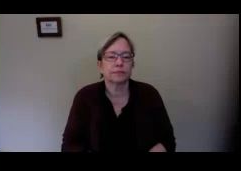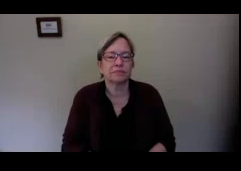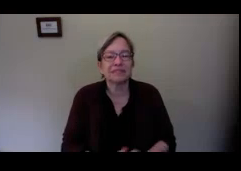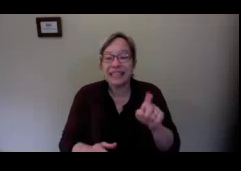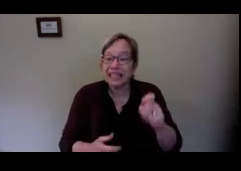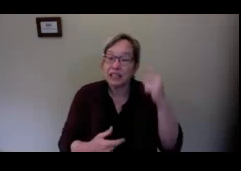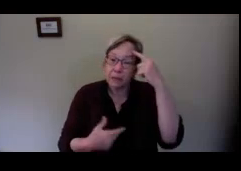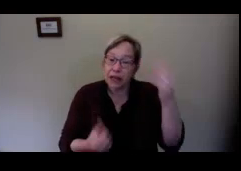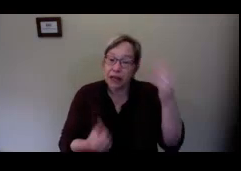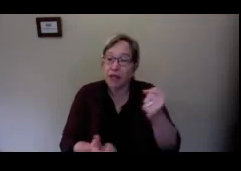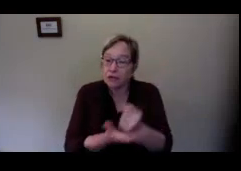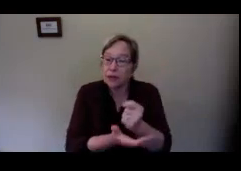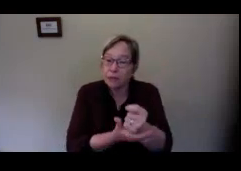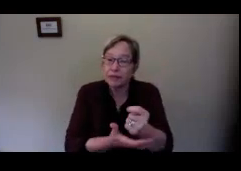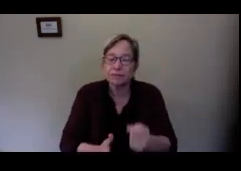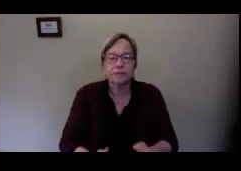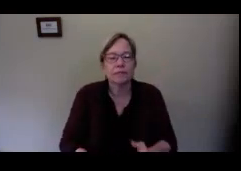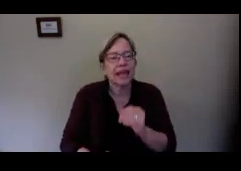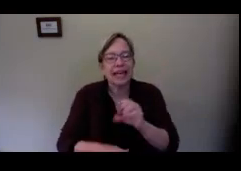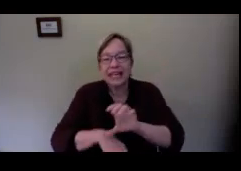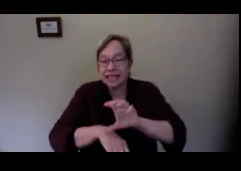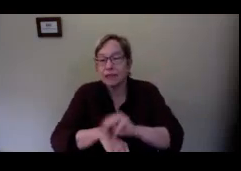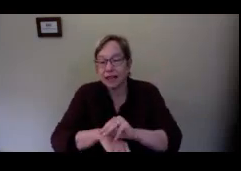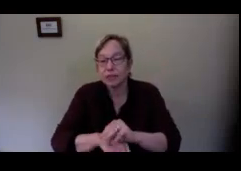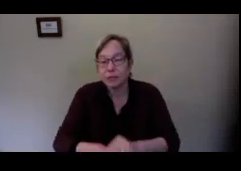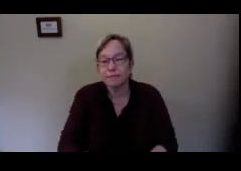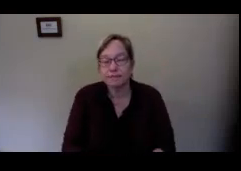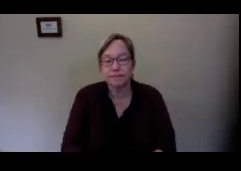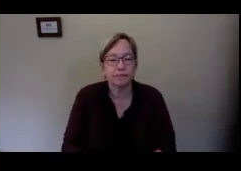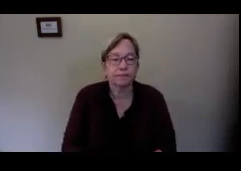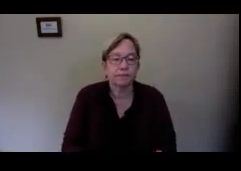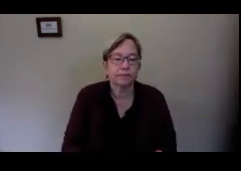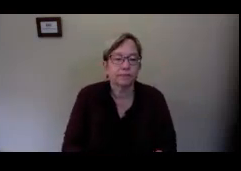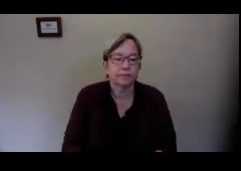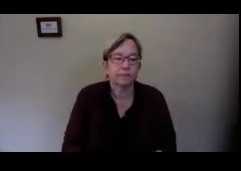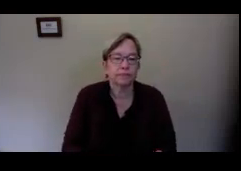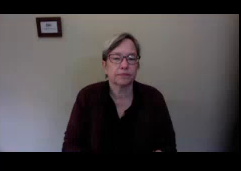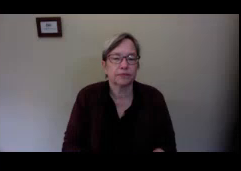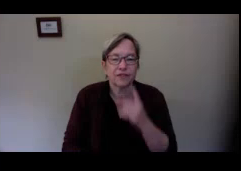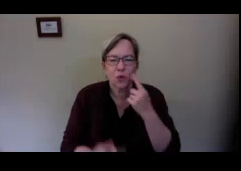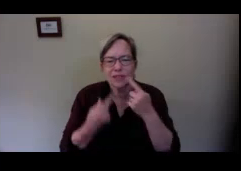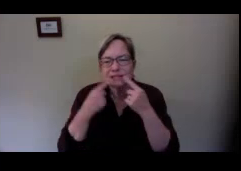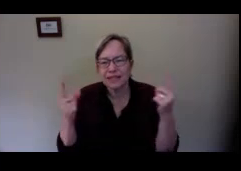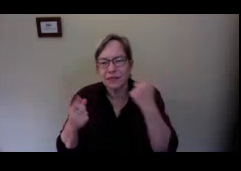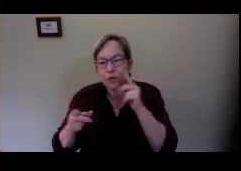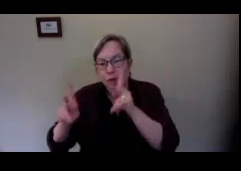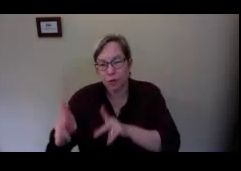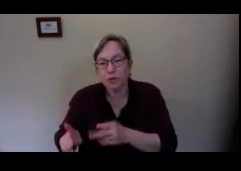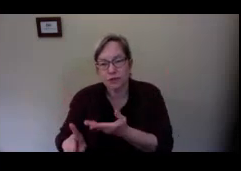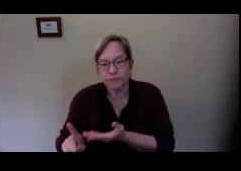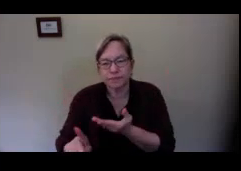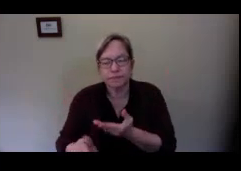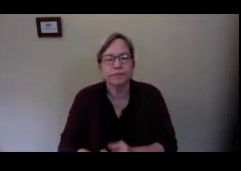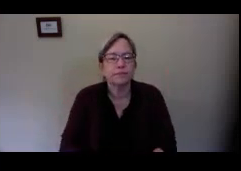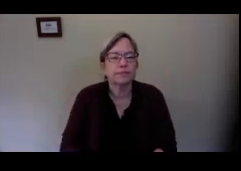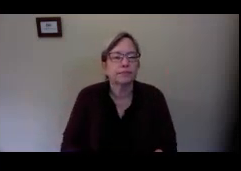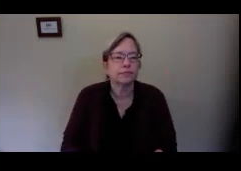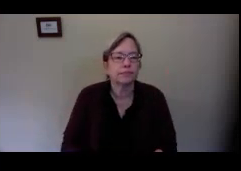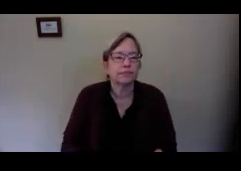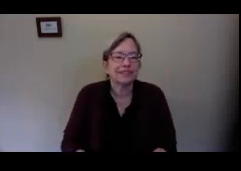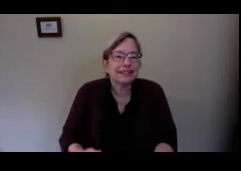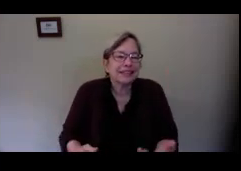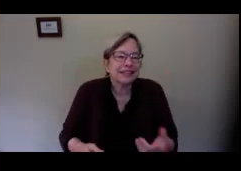health treatment and case management to have this be successful for the person. This may look different